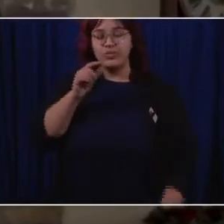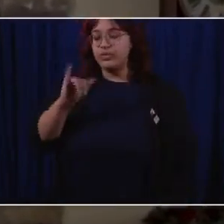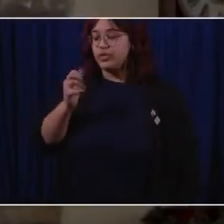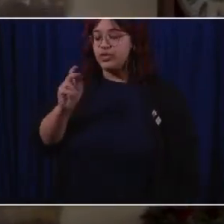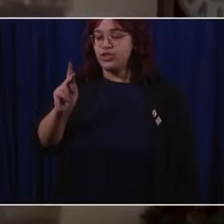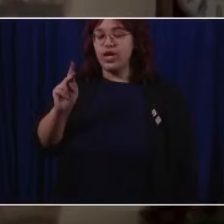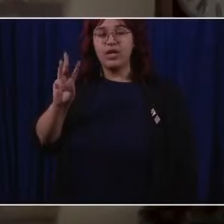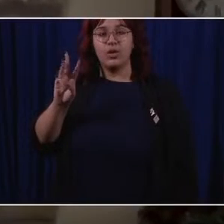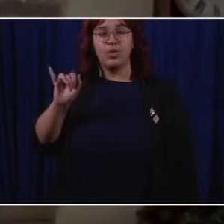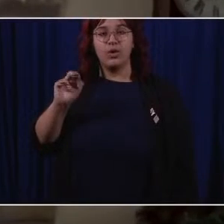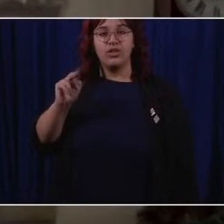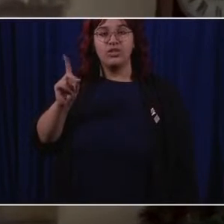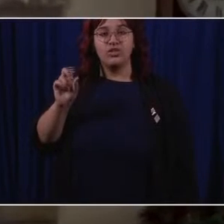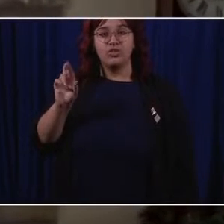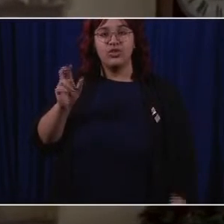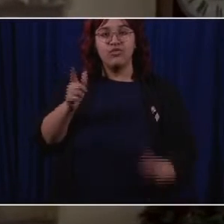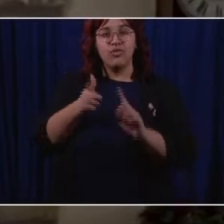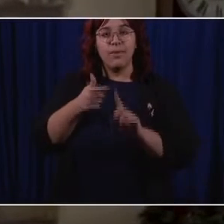Hey, Jack. Hi, Governor.